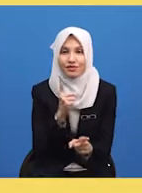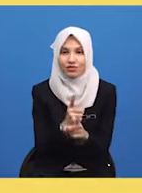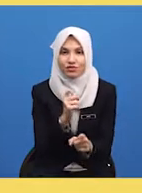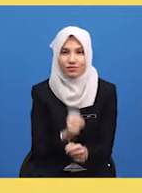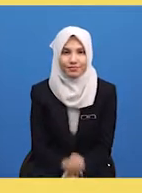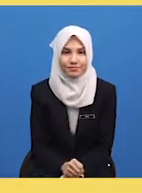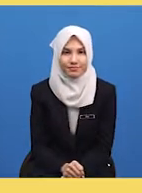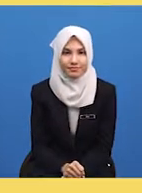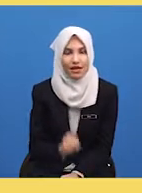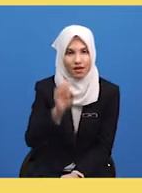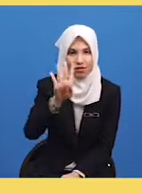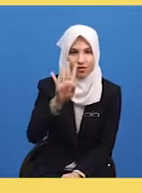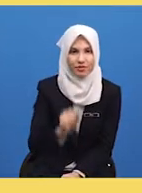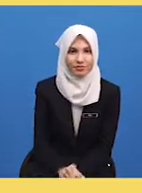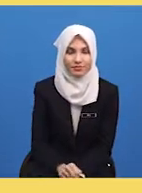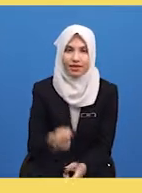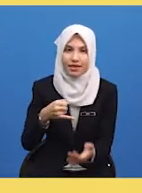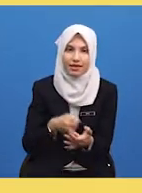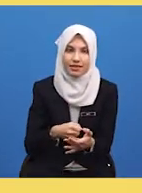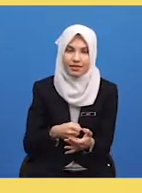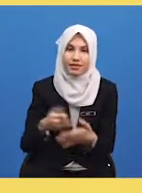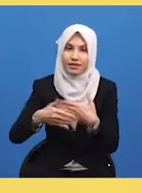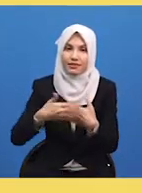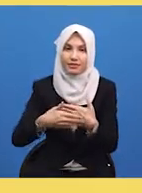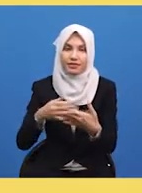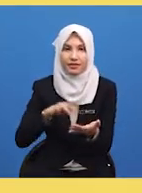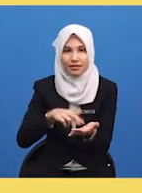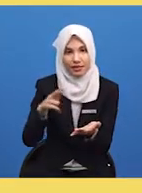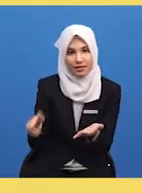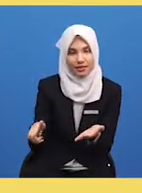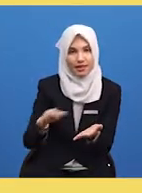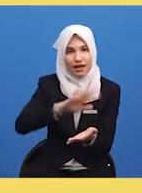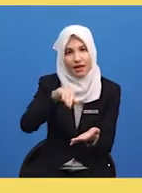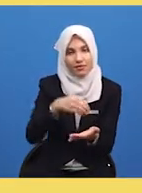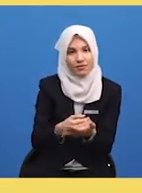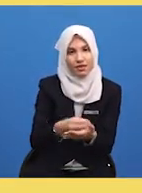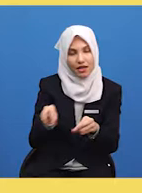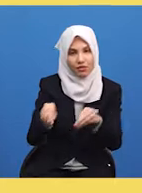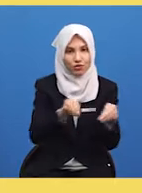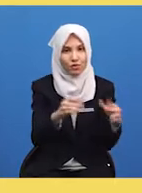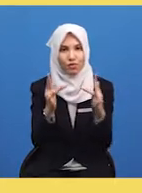True. Four, it is easy to delete everything you put online.